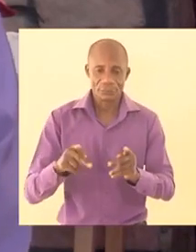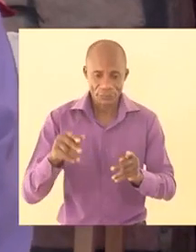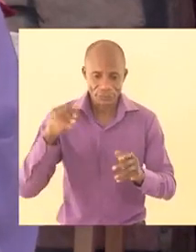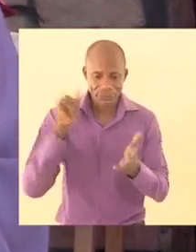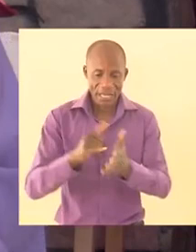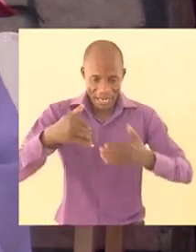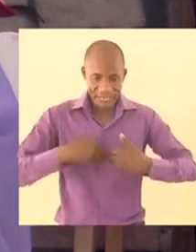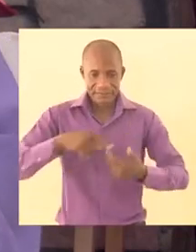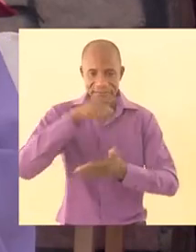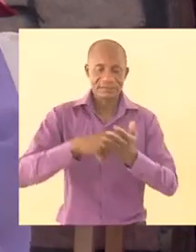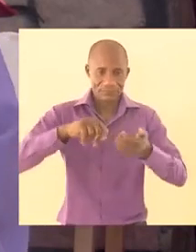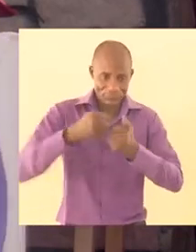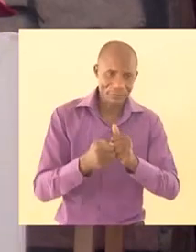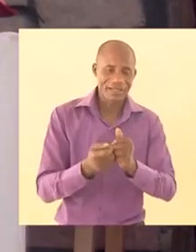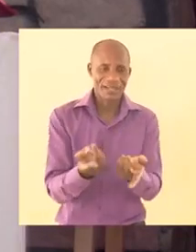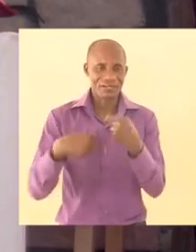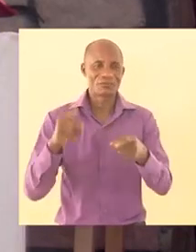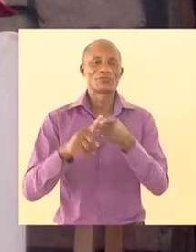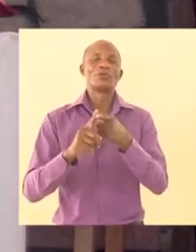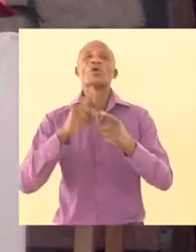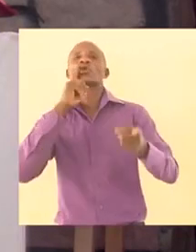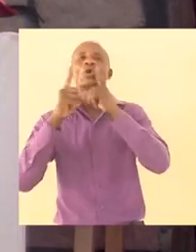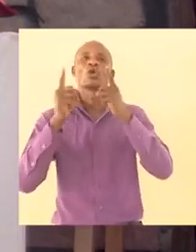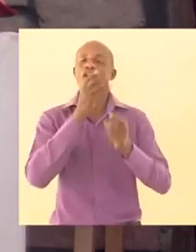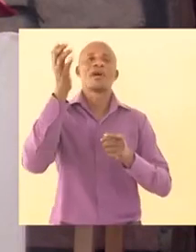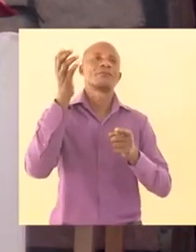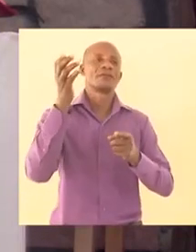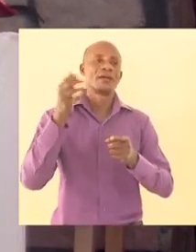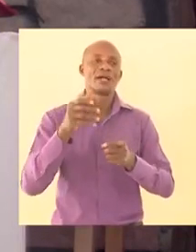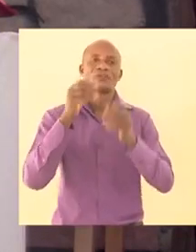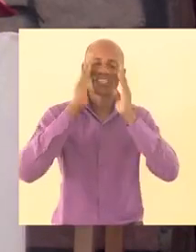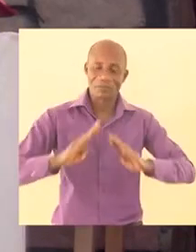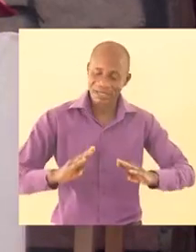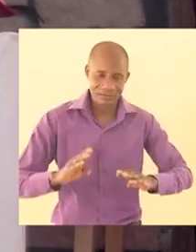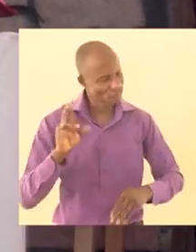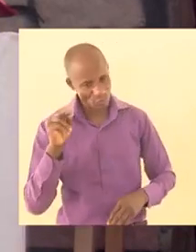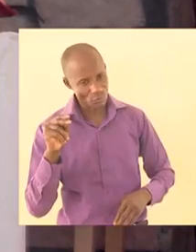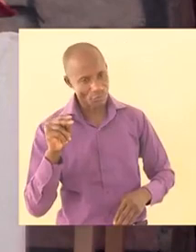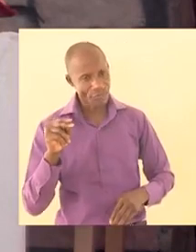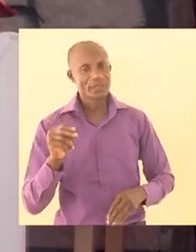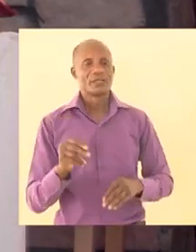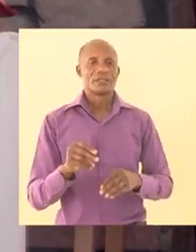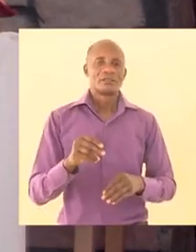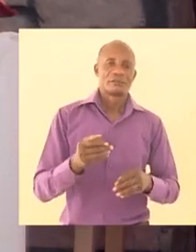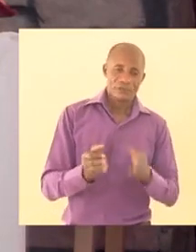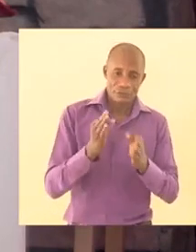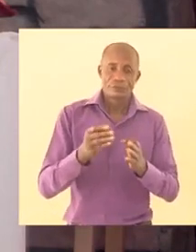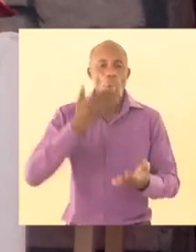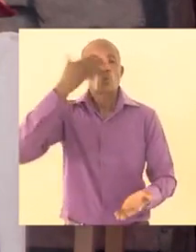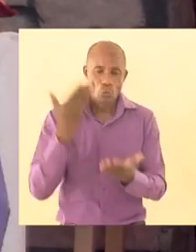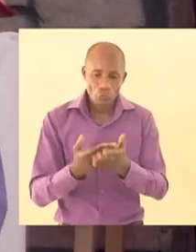there and are coming to the rooftop and you keep quiet, Edmund Burke says, when the good people do nothing,